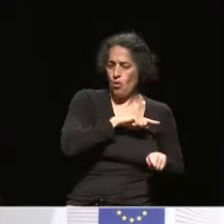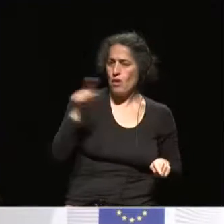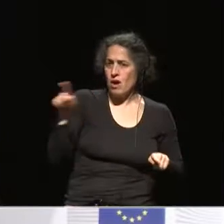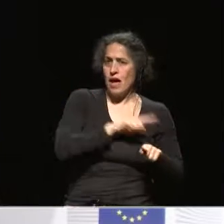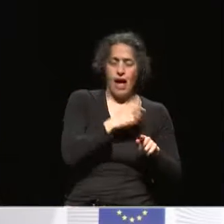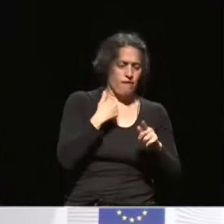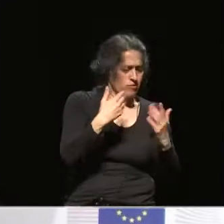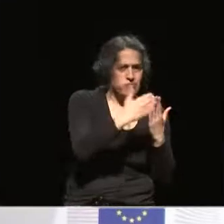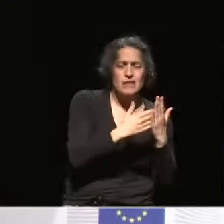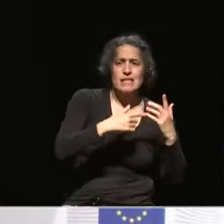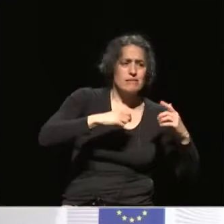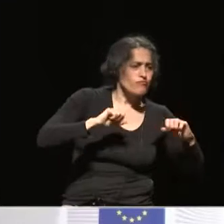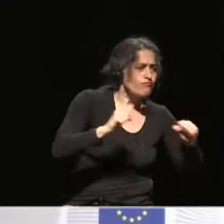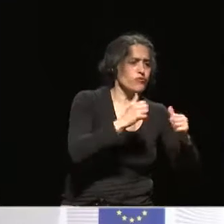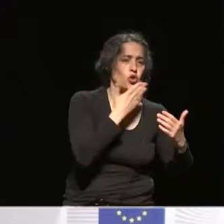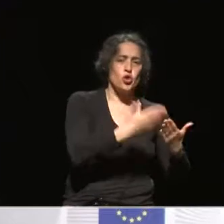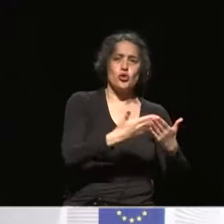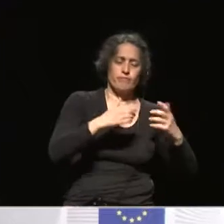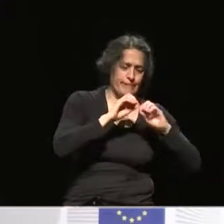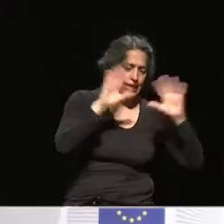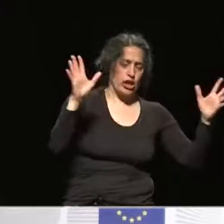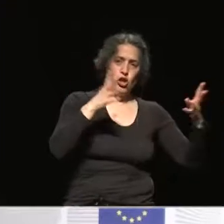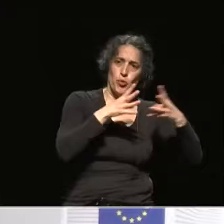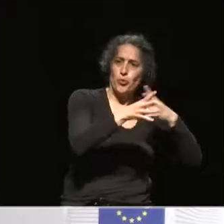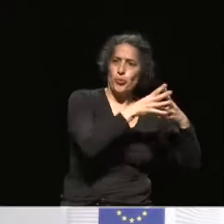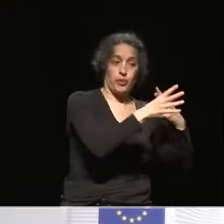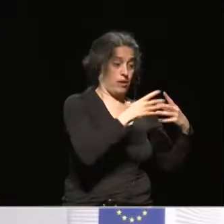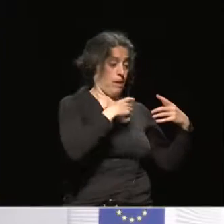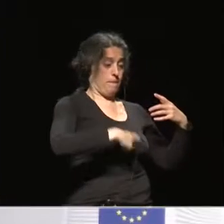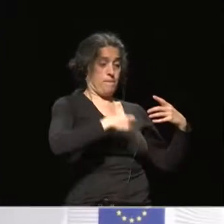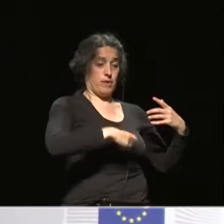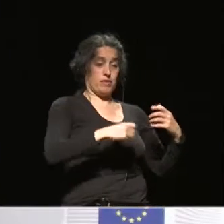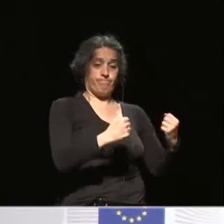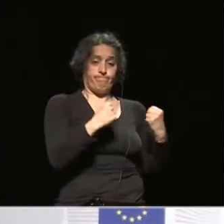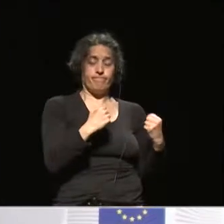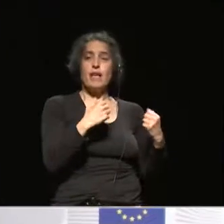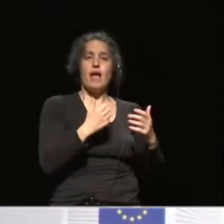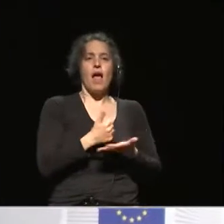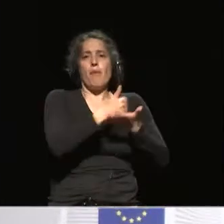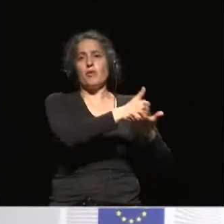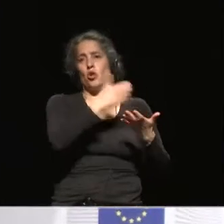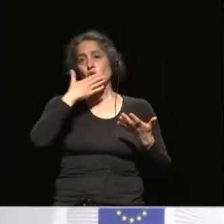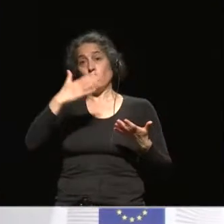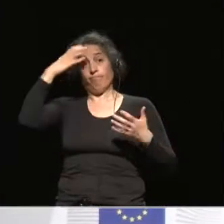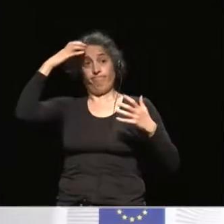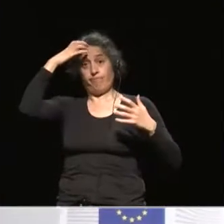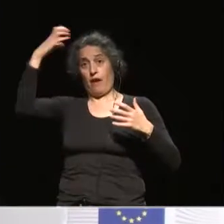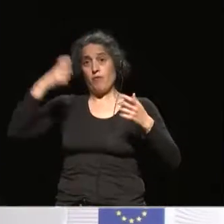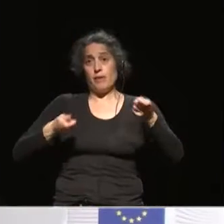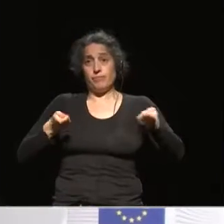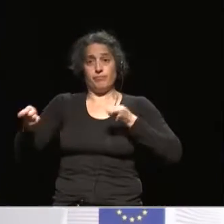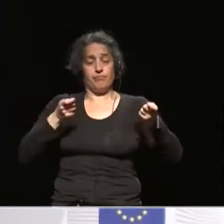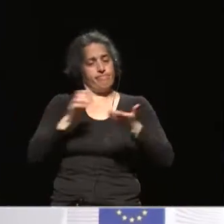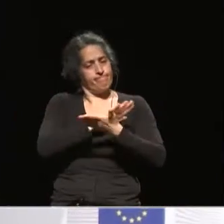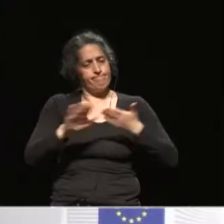is worth sharing, because it is a decades-long journey in trying to address good governance and corruption also in our own context.